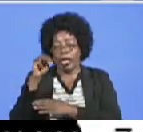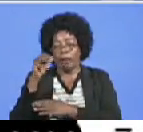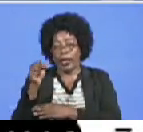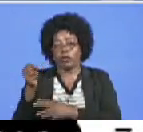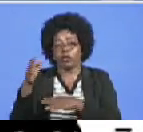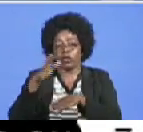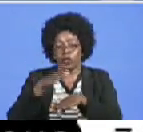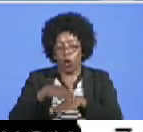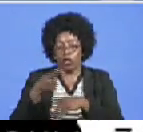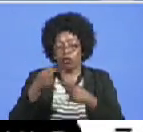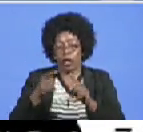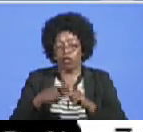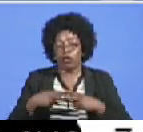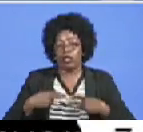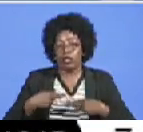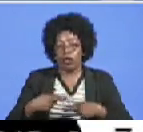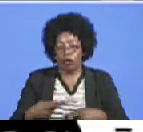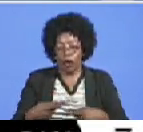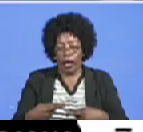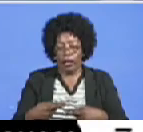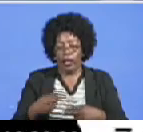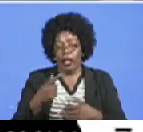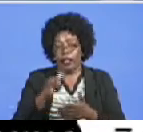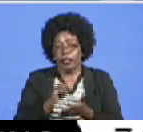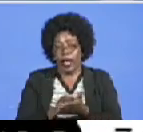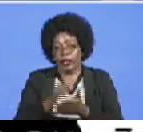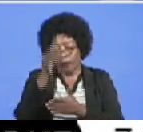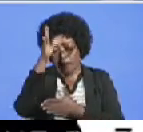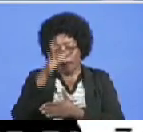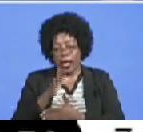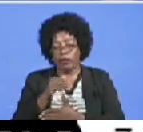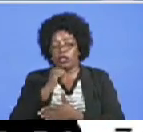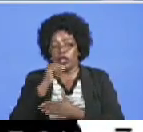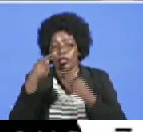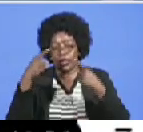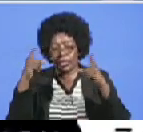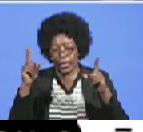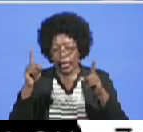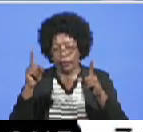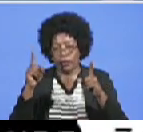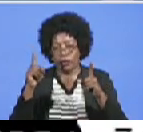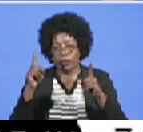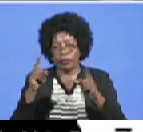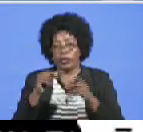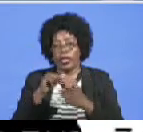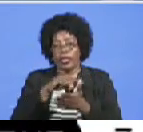However, efforts to revive the wounded man were unsuccessful. The matter remains under active investigation.